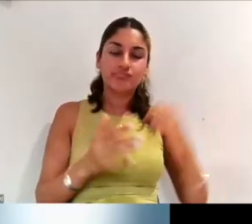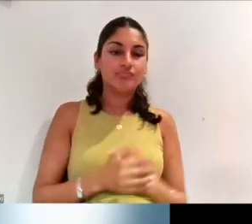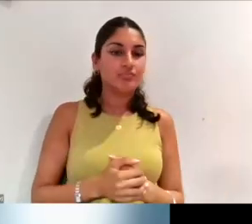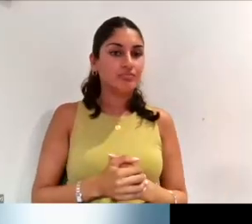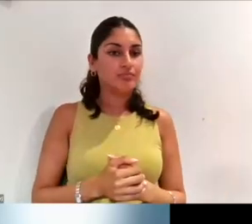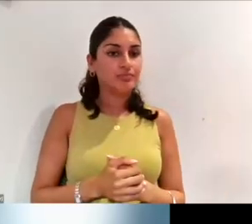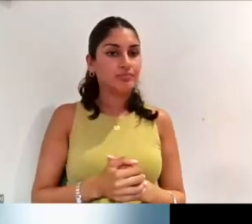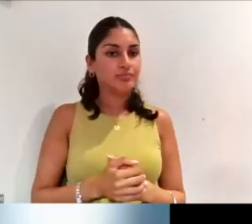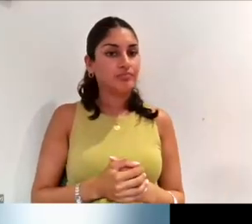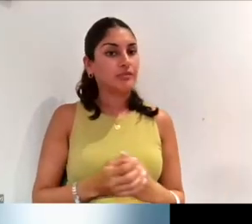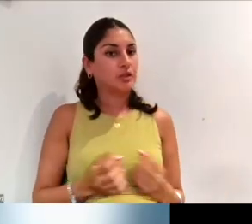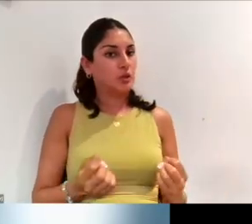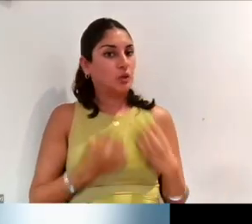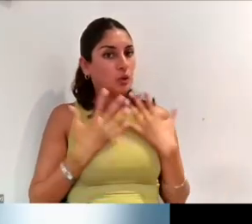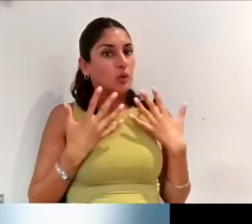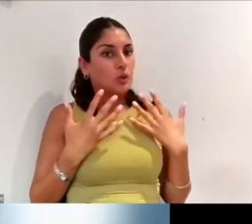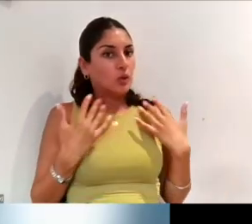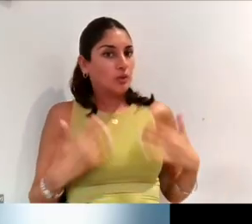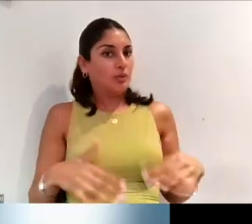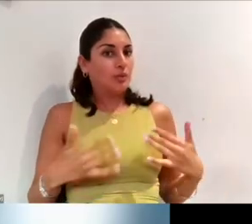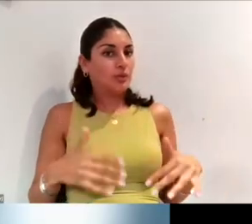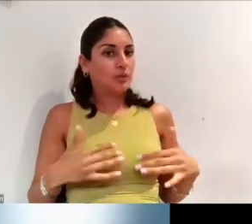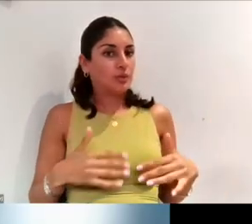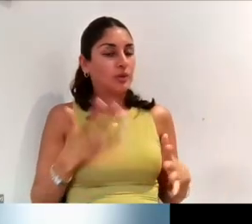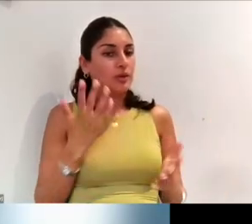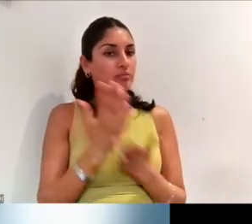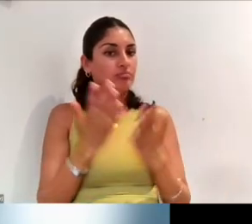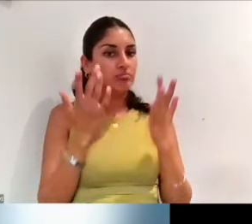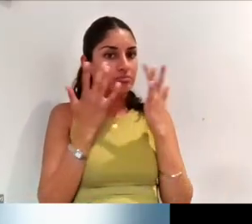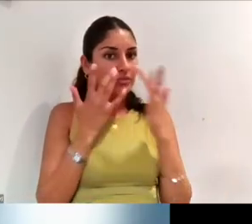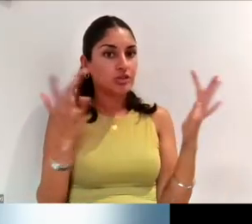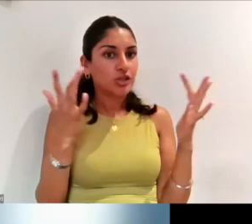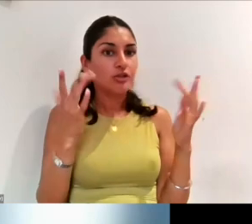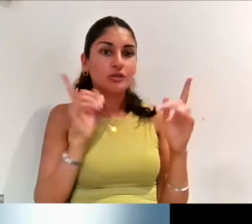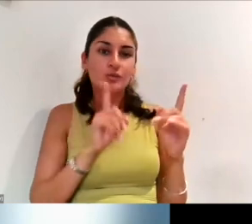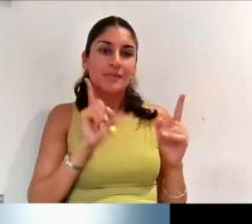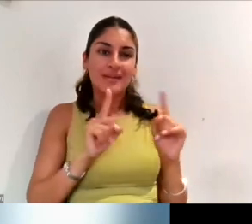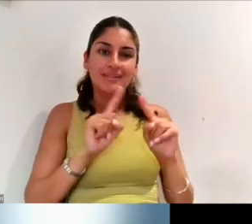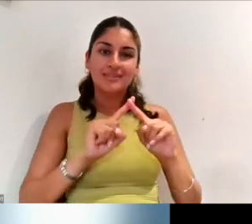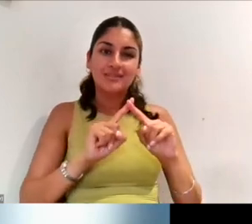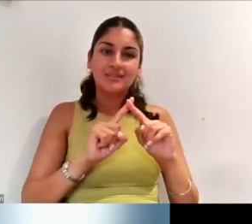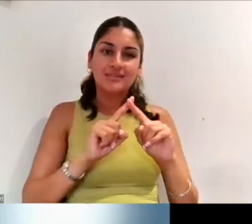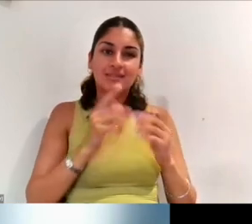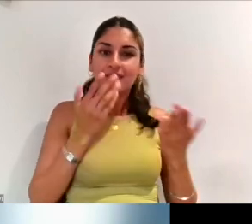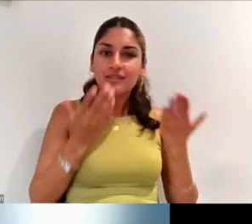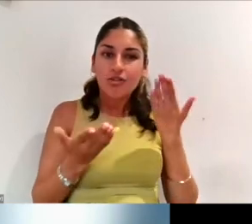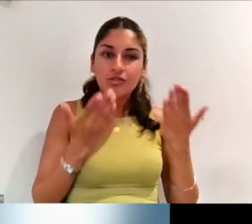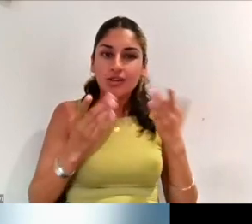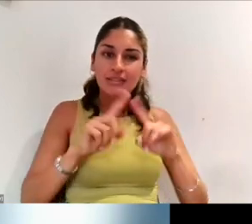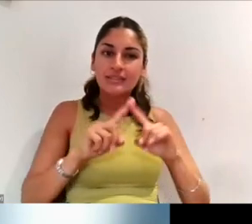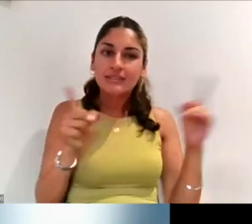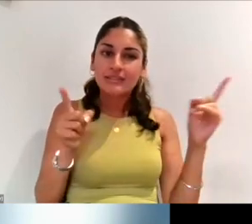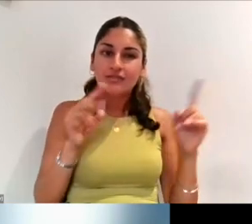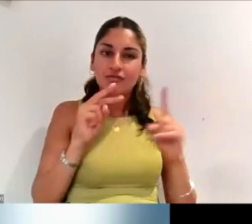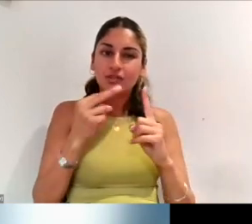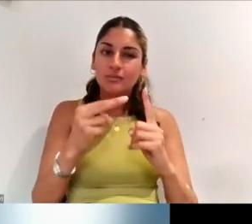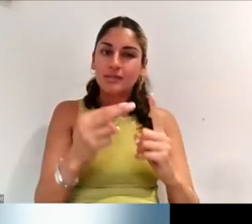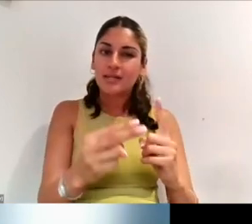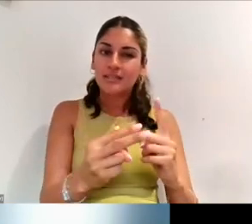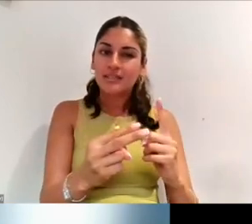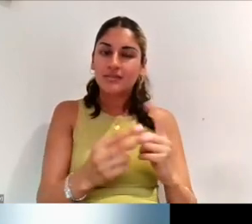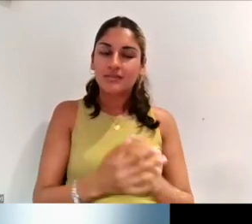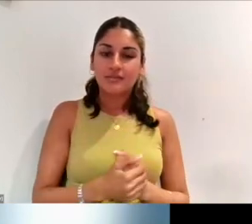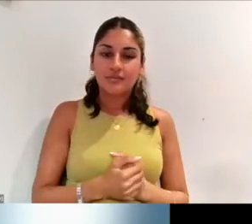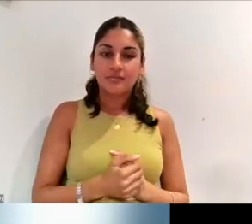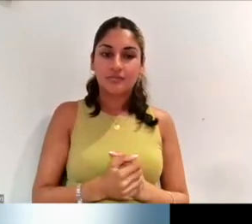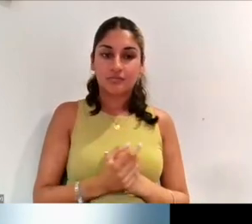it really truly does convey that Mm. story, and very beautiful. And I just share another comment